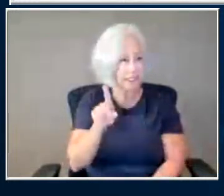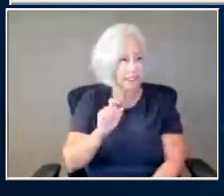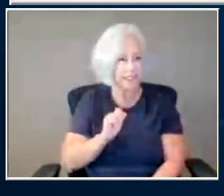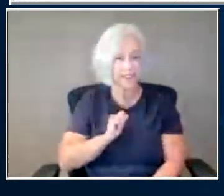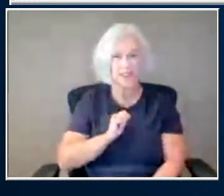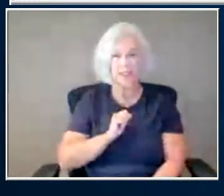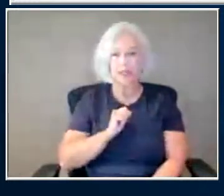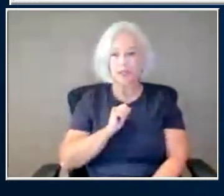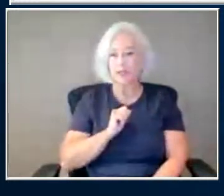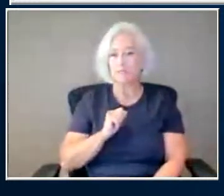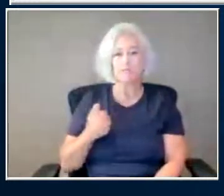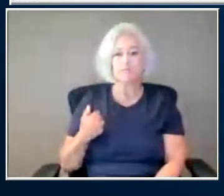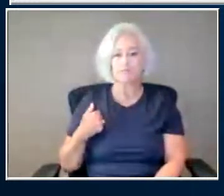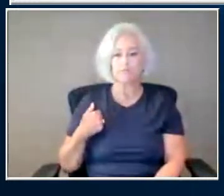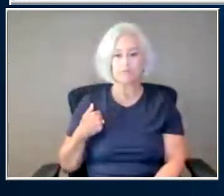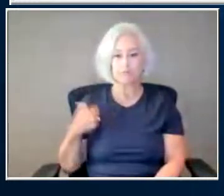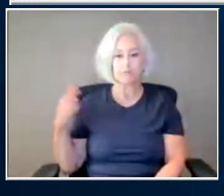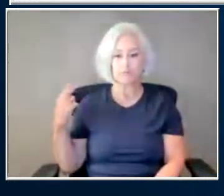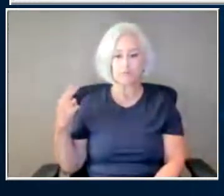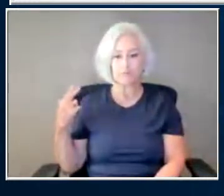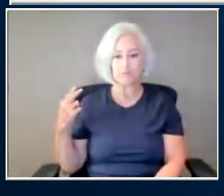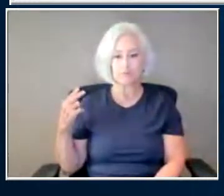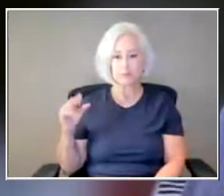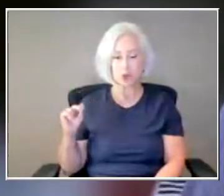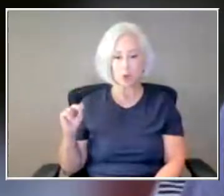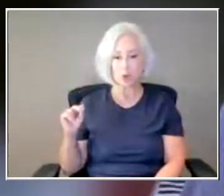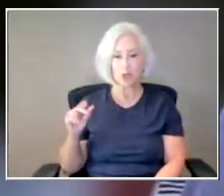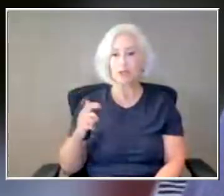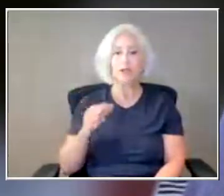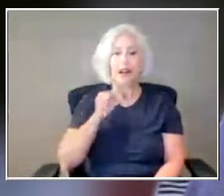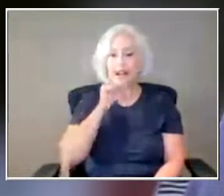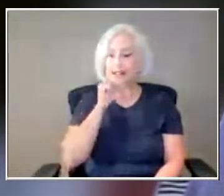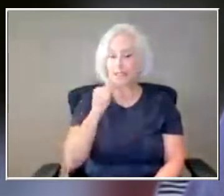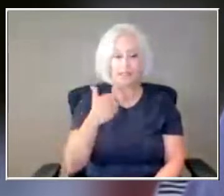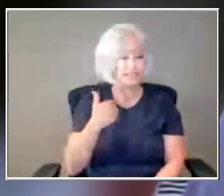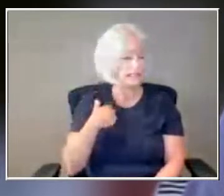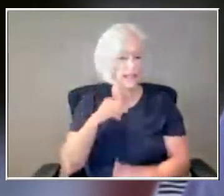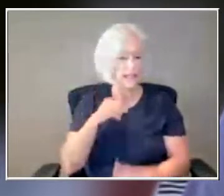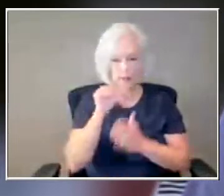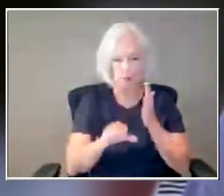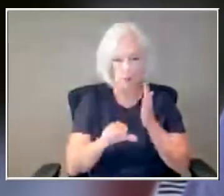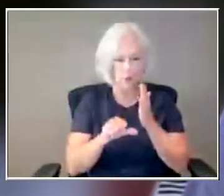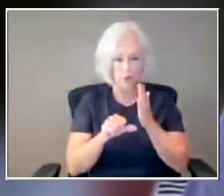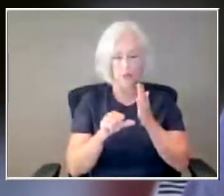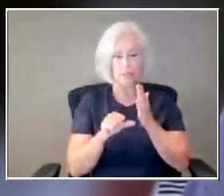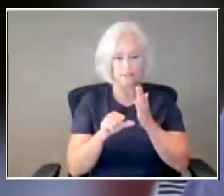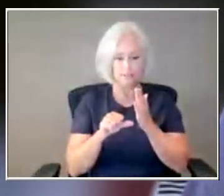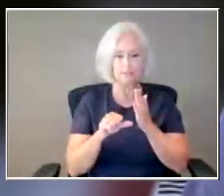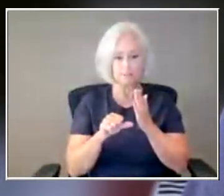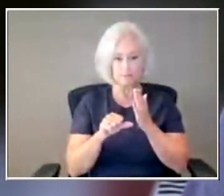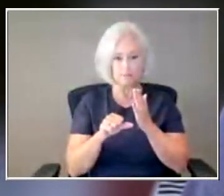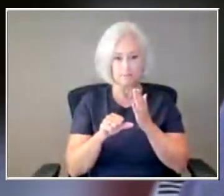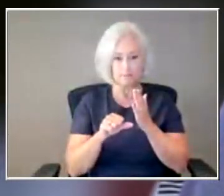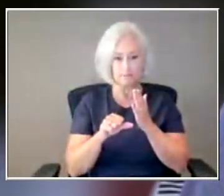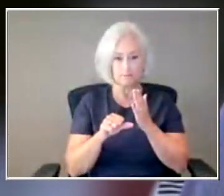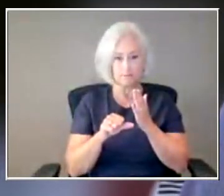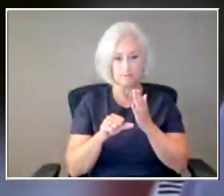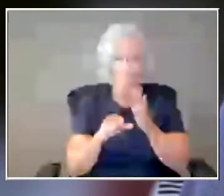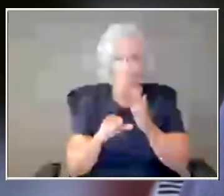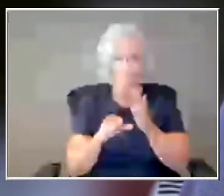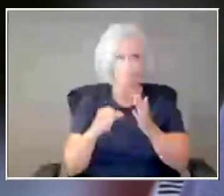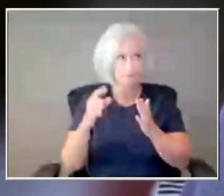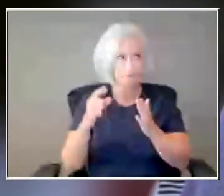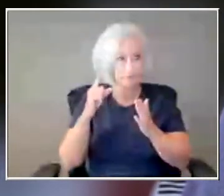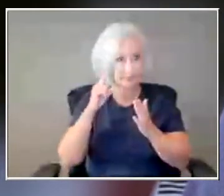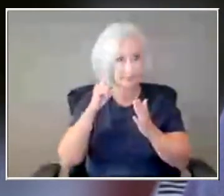Doc? No. No? Okay. Well, I did not have surgery. I would think that